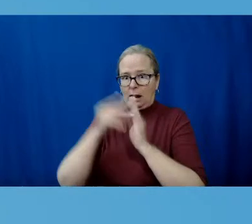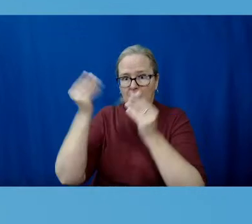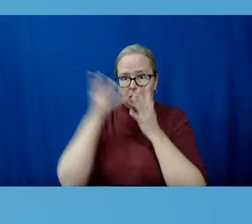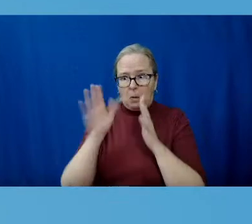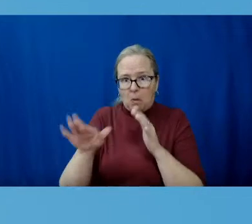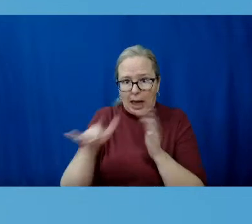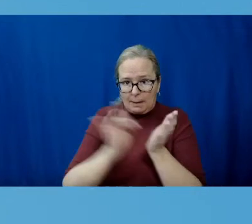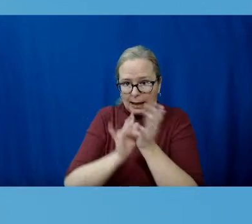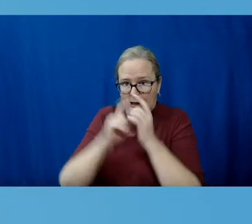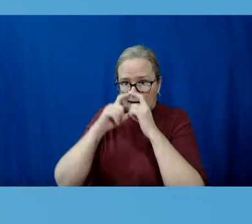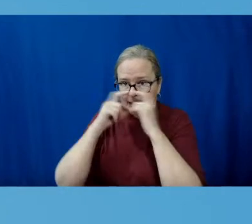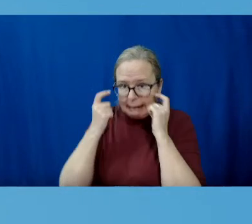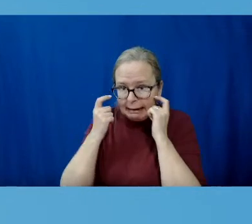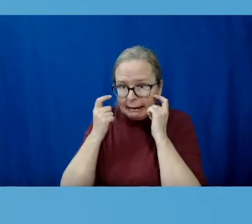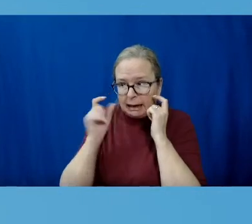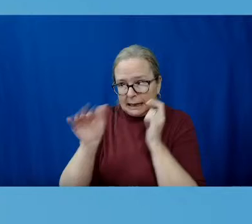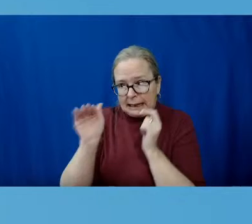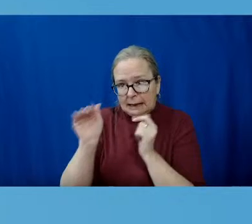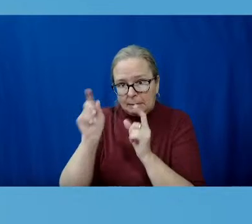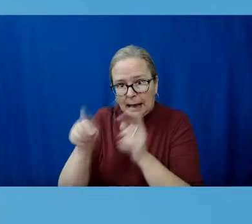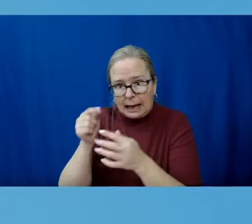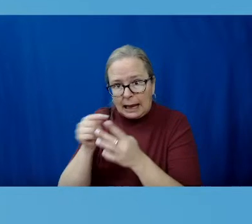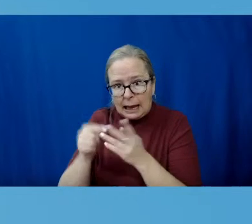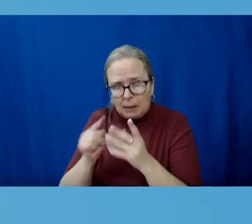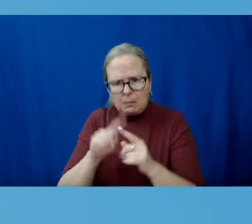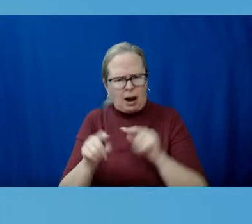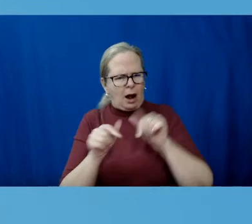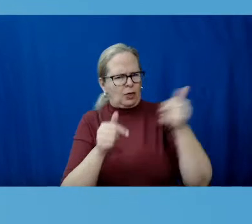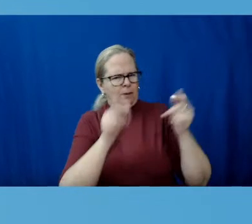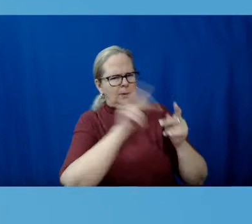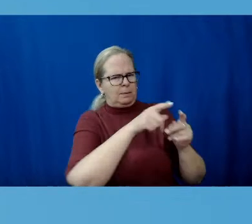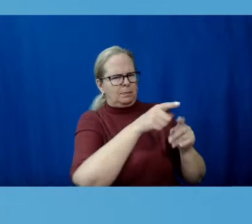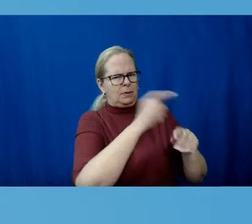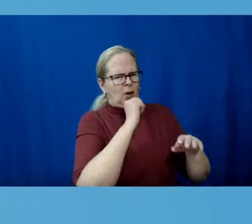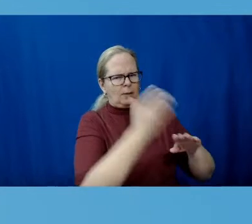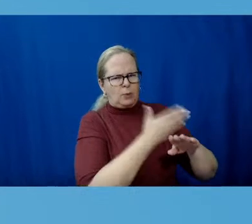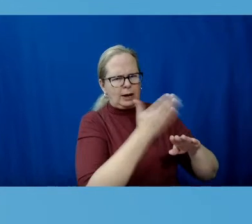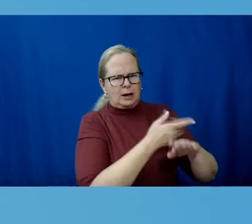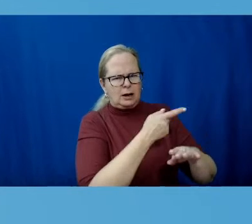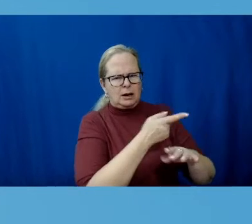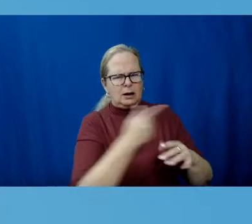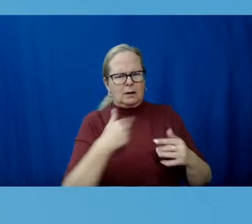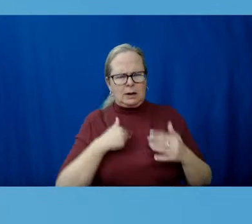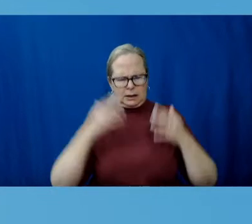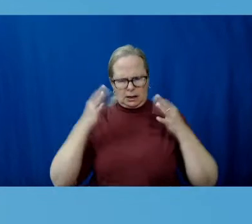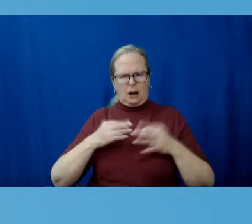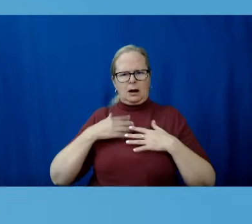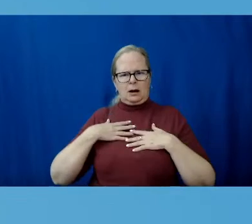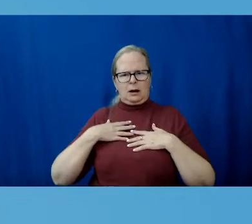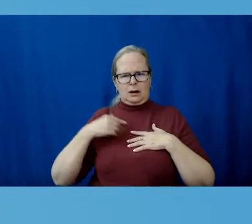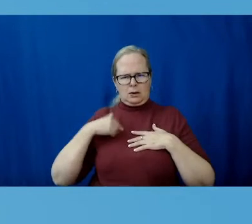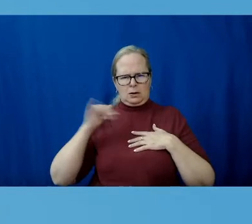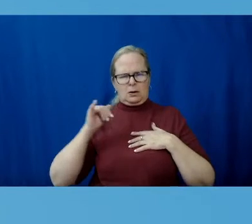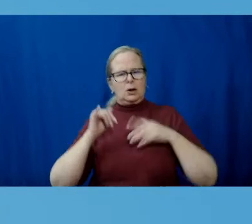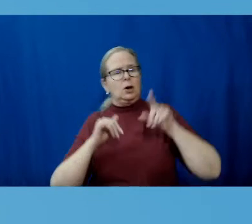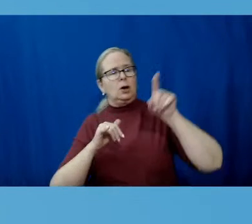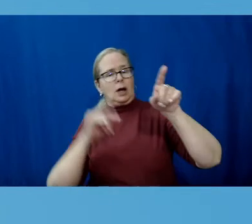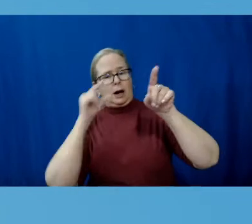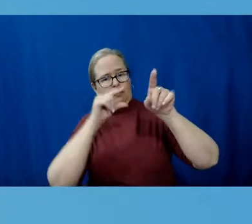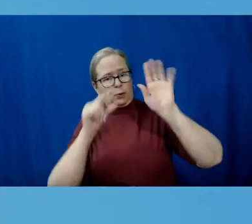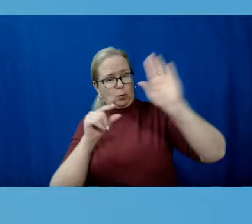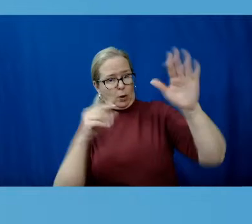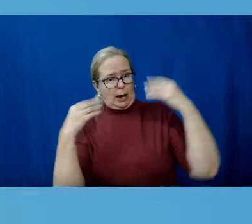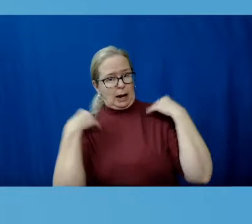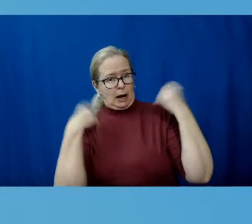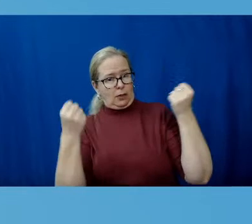You shouldn't view the government's public health restrictions as being, these will keep you safe. you should view them as this is what the government is willing